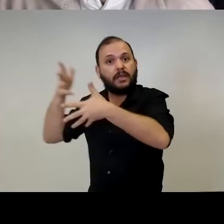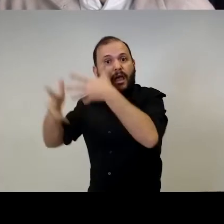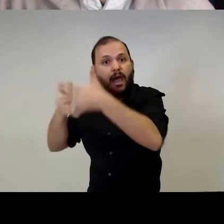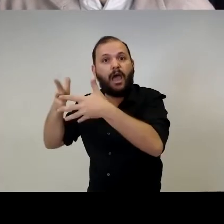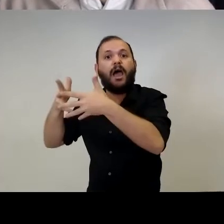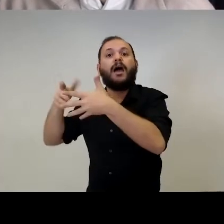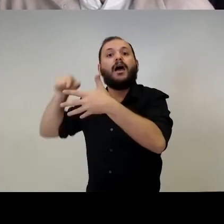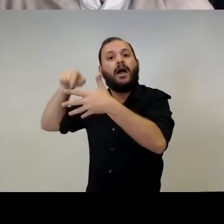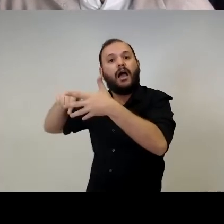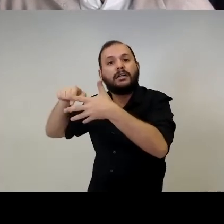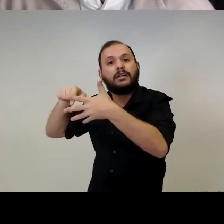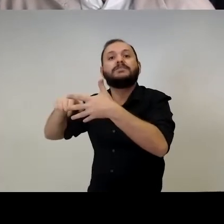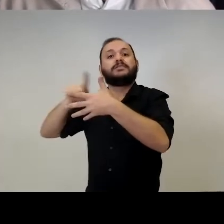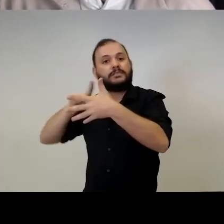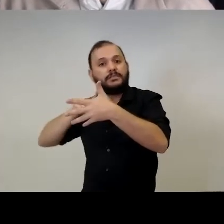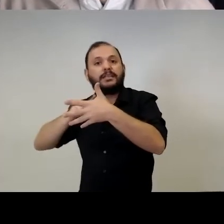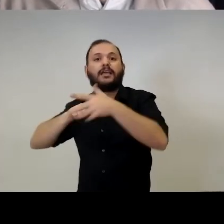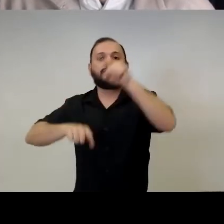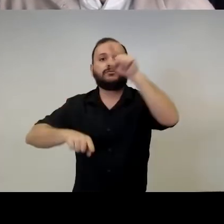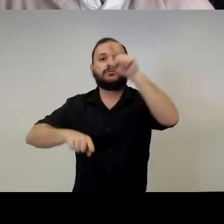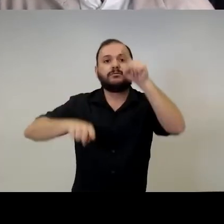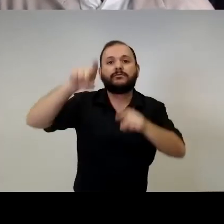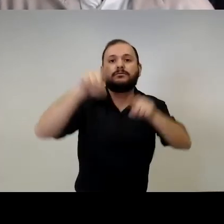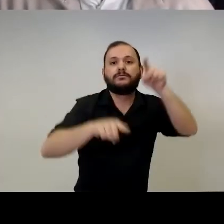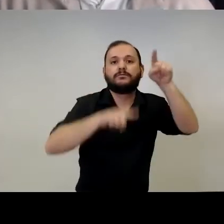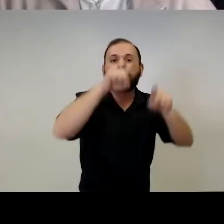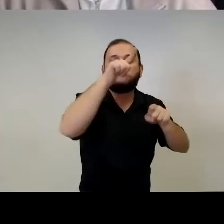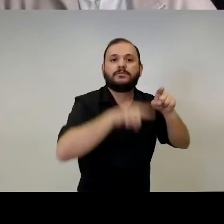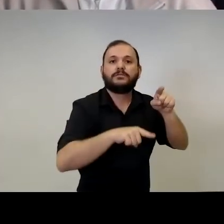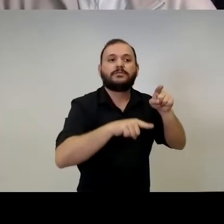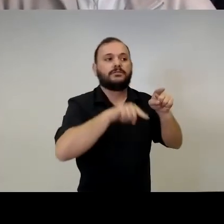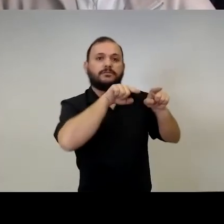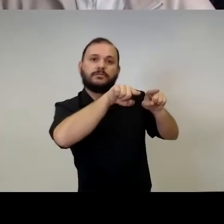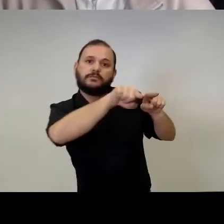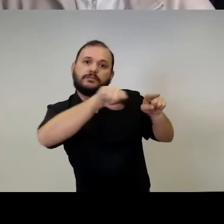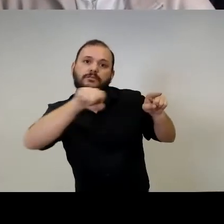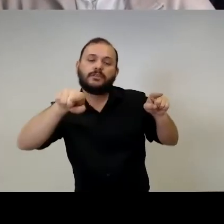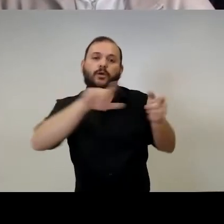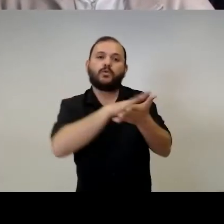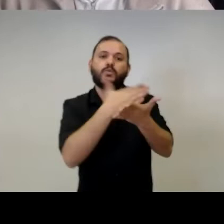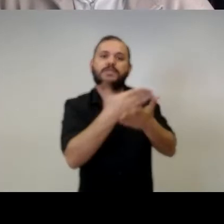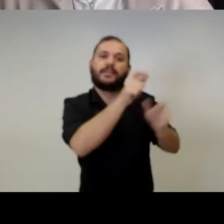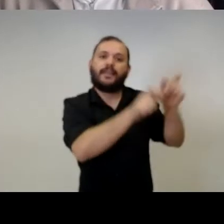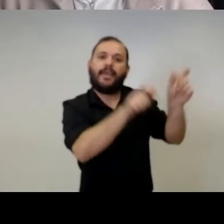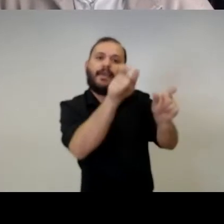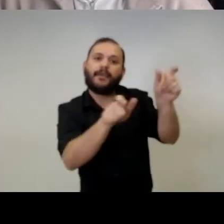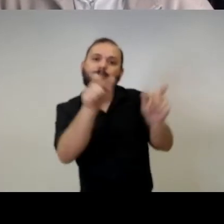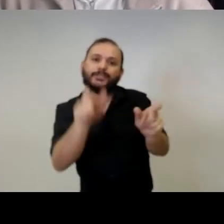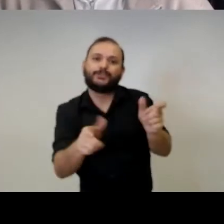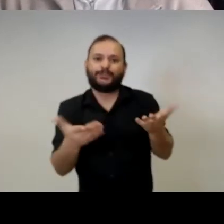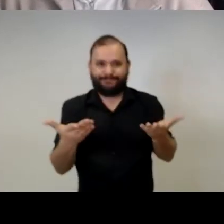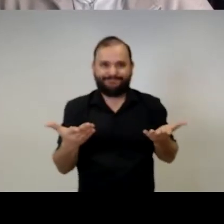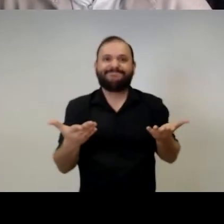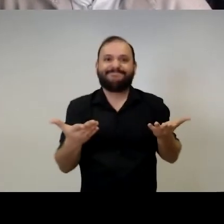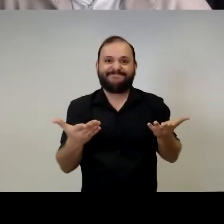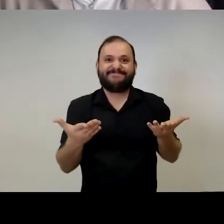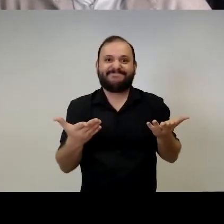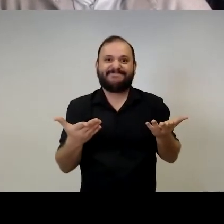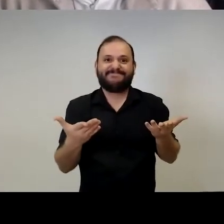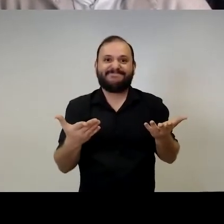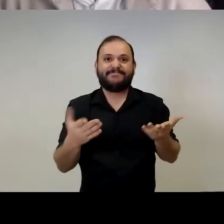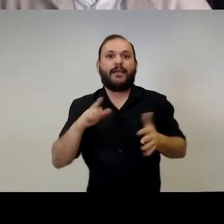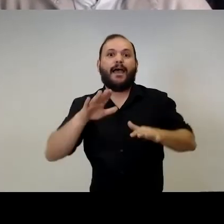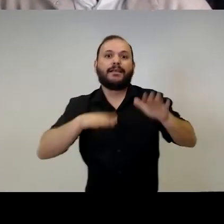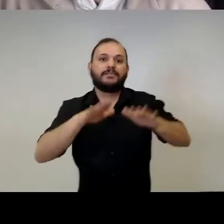language interpreter's daily life. People who learned a variety of